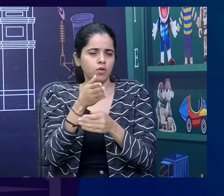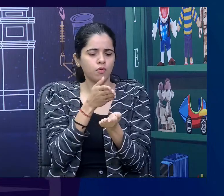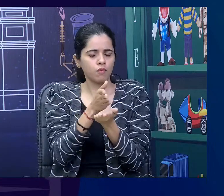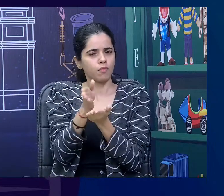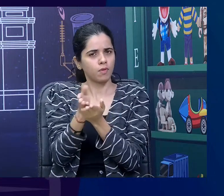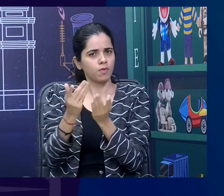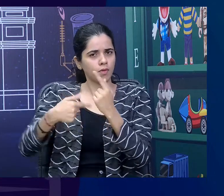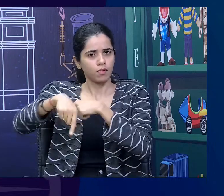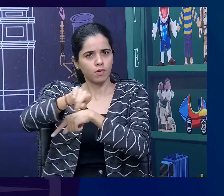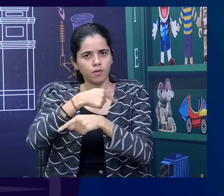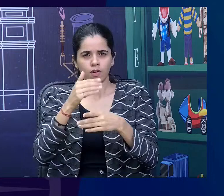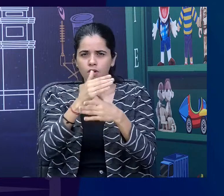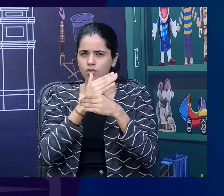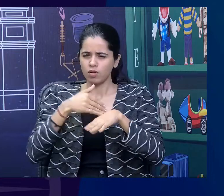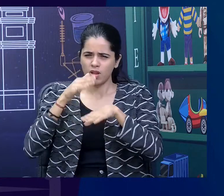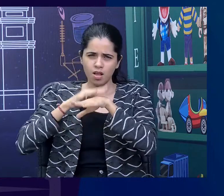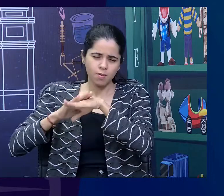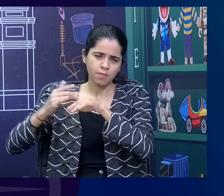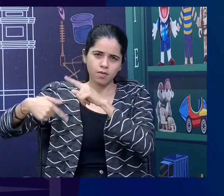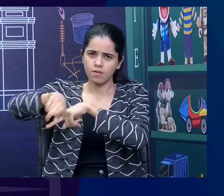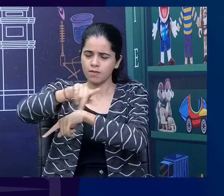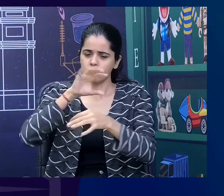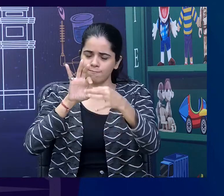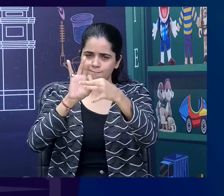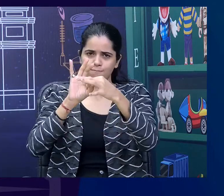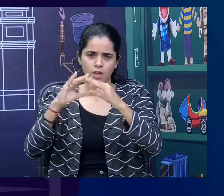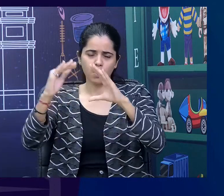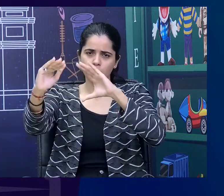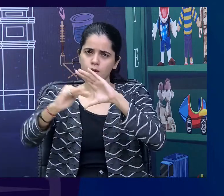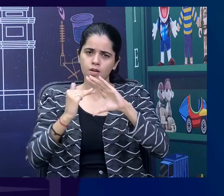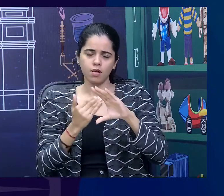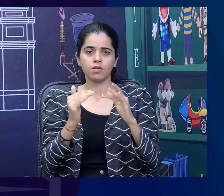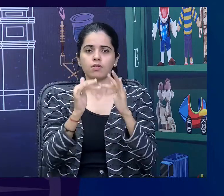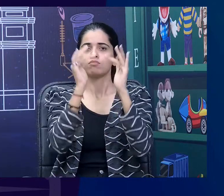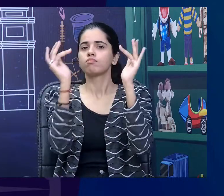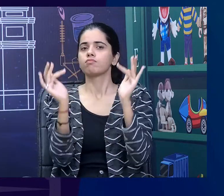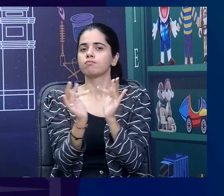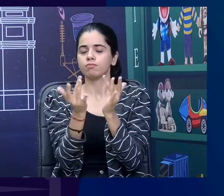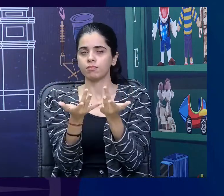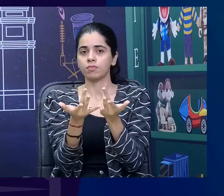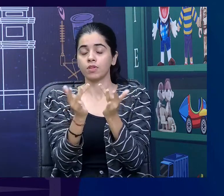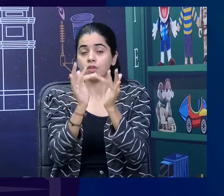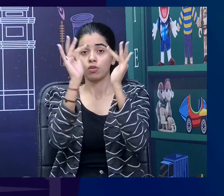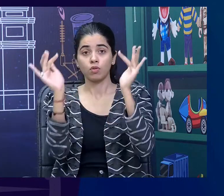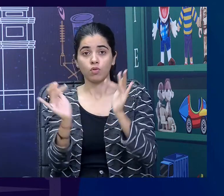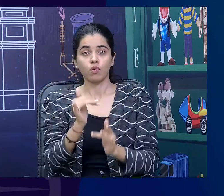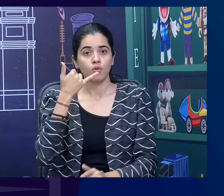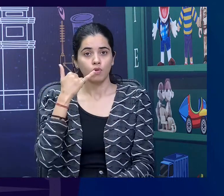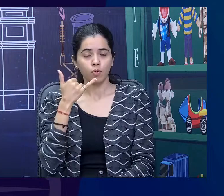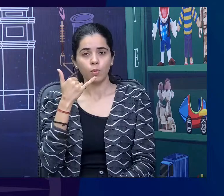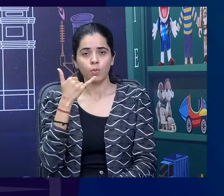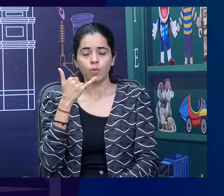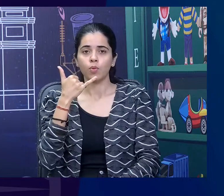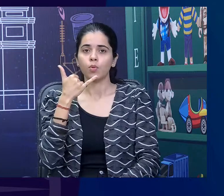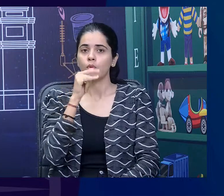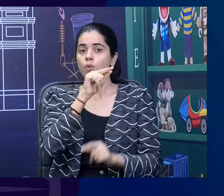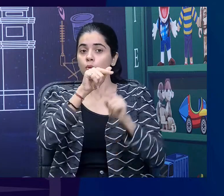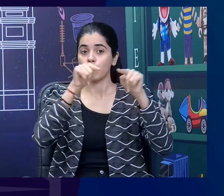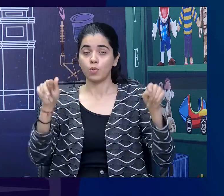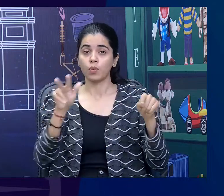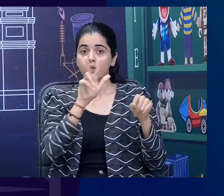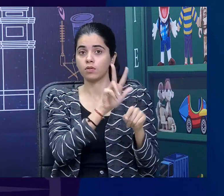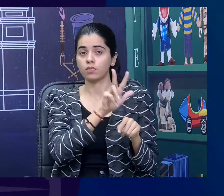strategies, or you want to share your experience, you can reach out to us through our various mediums. We want you to call us on our telephone number, that